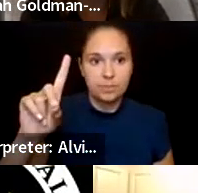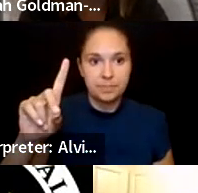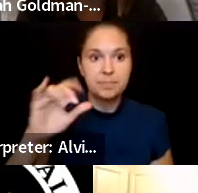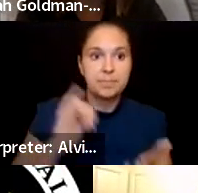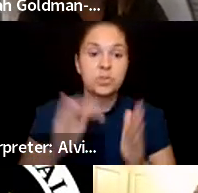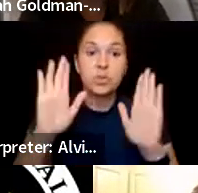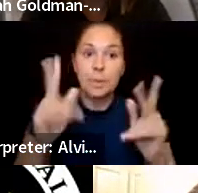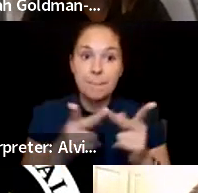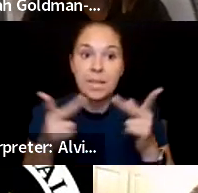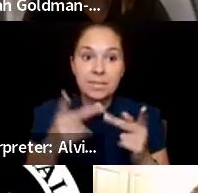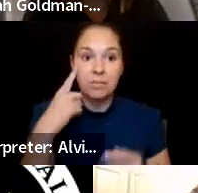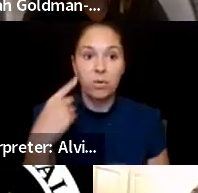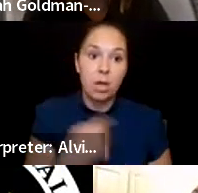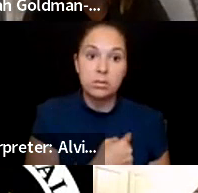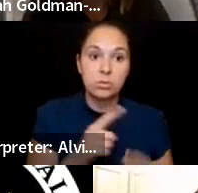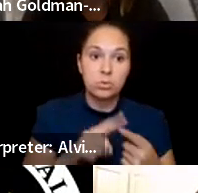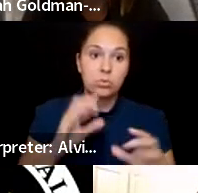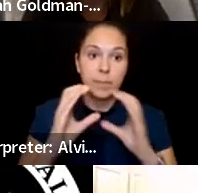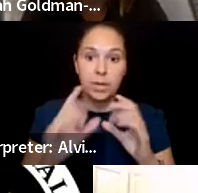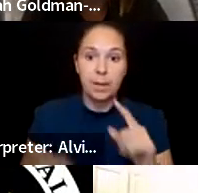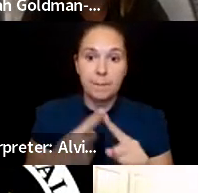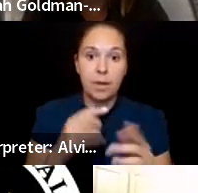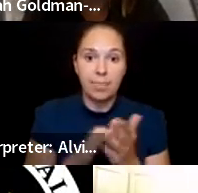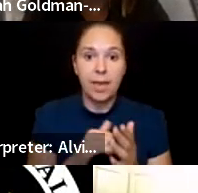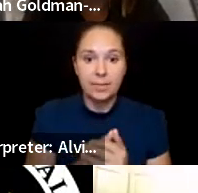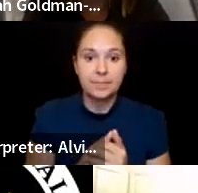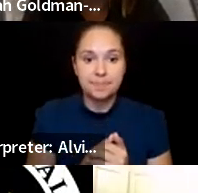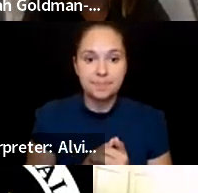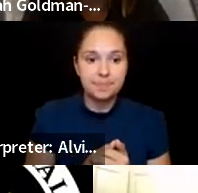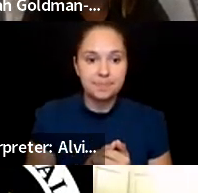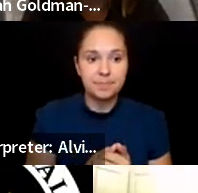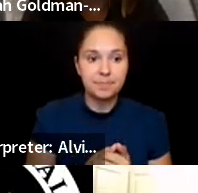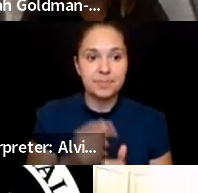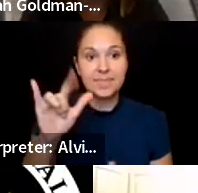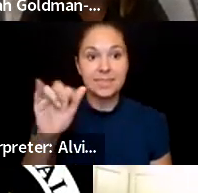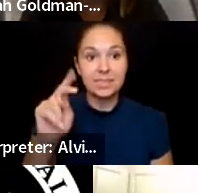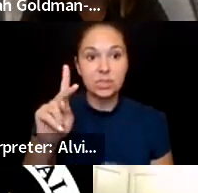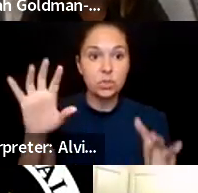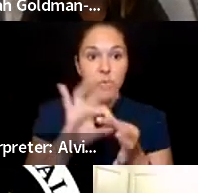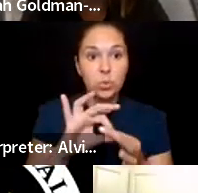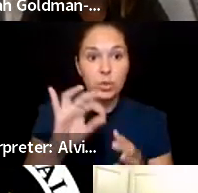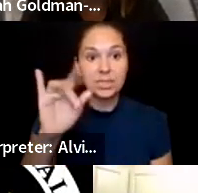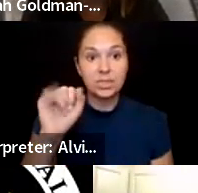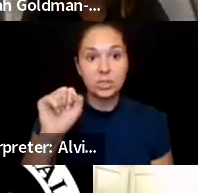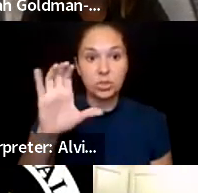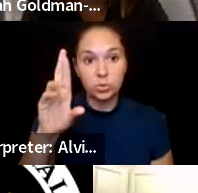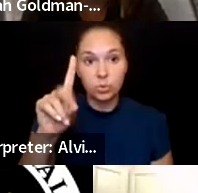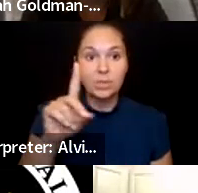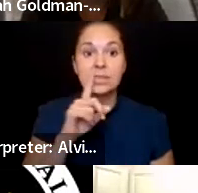great place for us to communicate about that. The link to join the Discord is